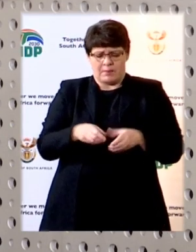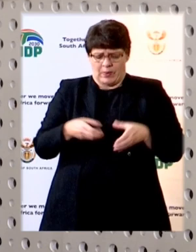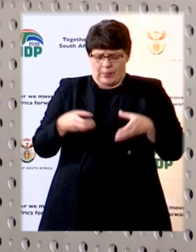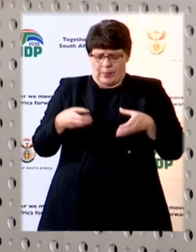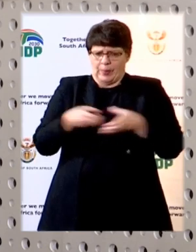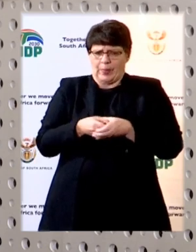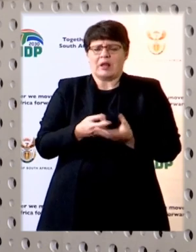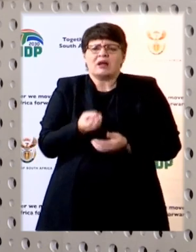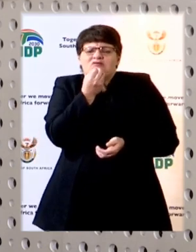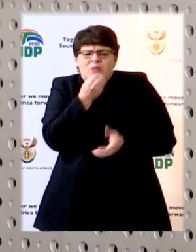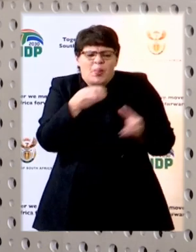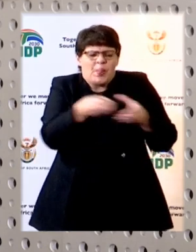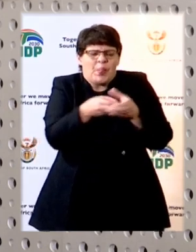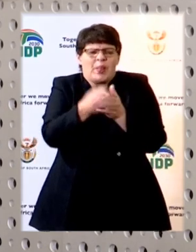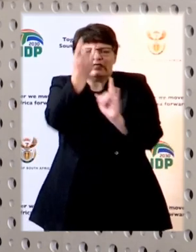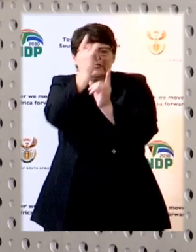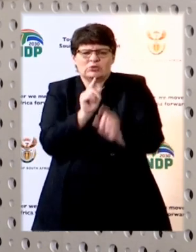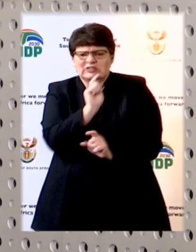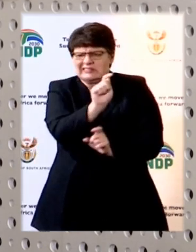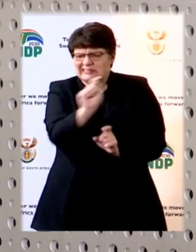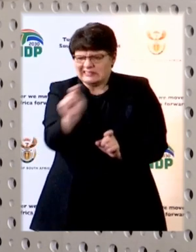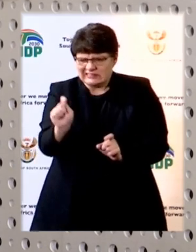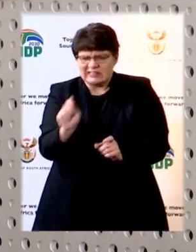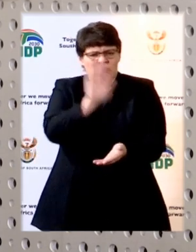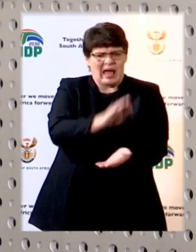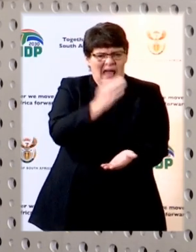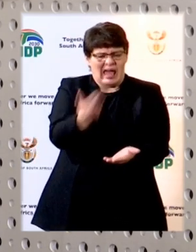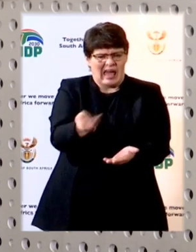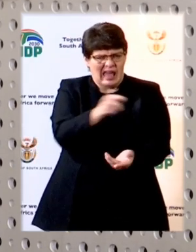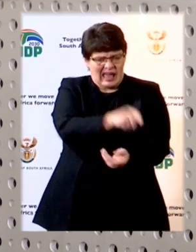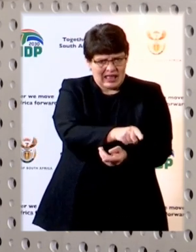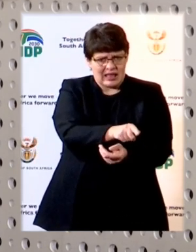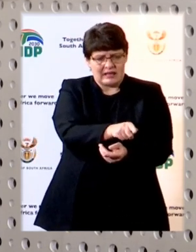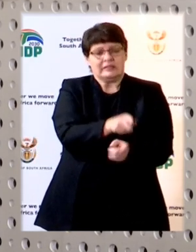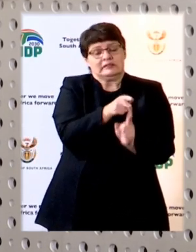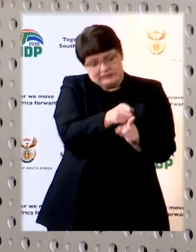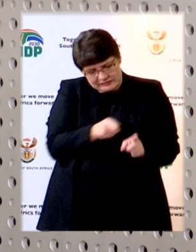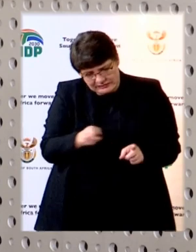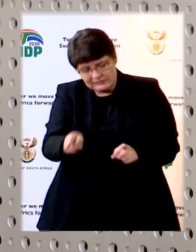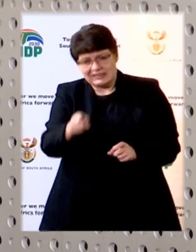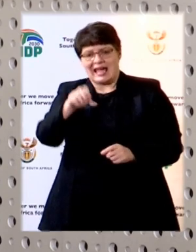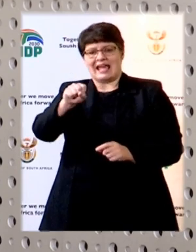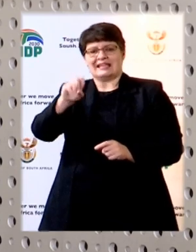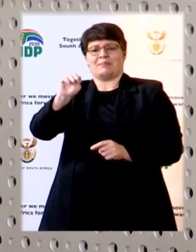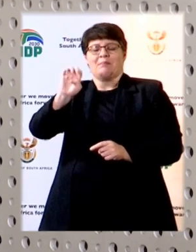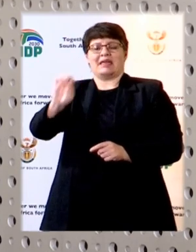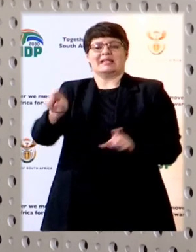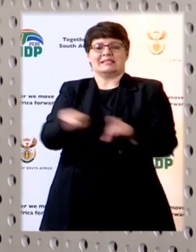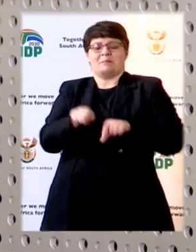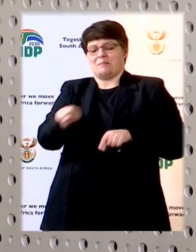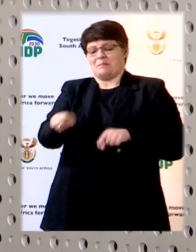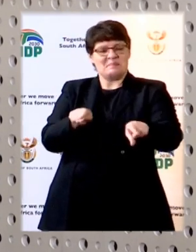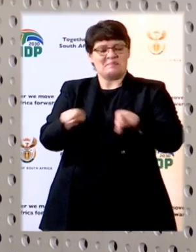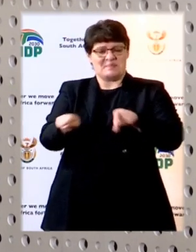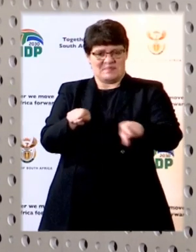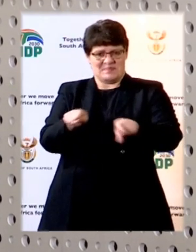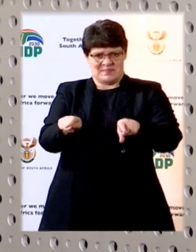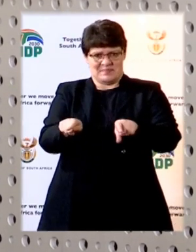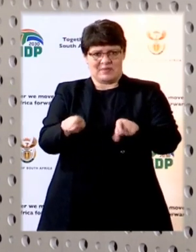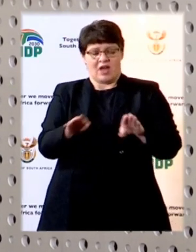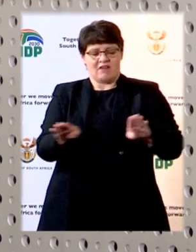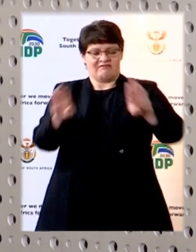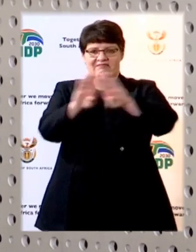about the shisha nyamas in the townships. They fall under that SMME relief as well. So there